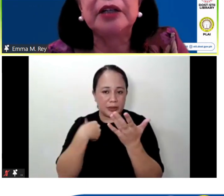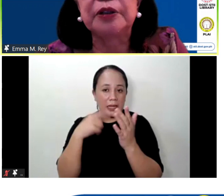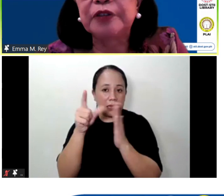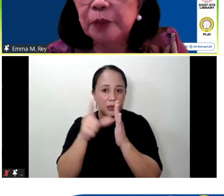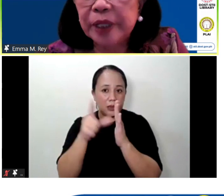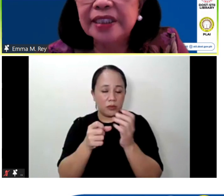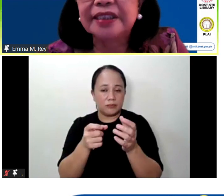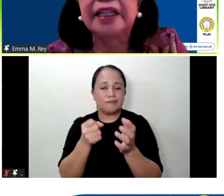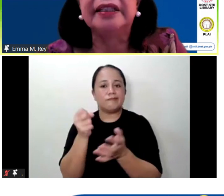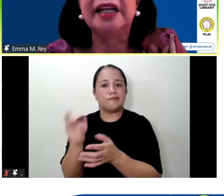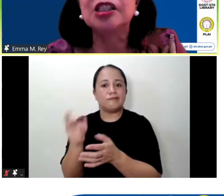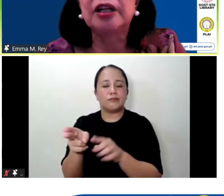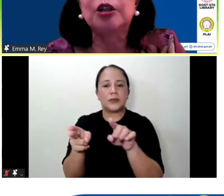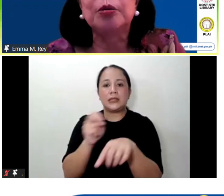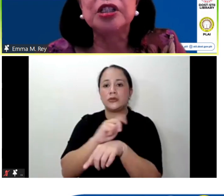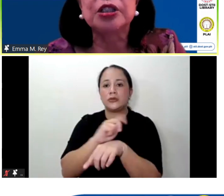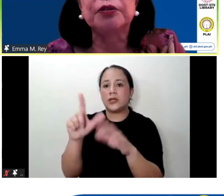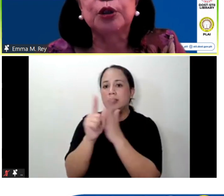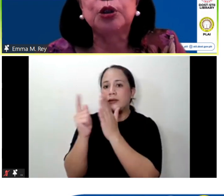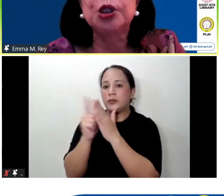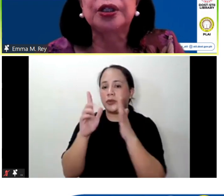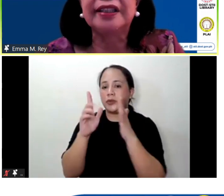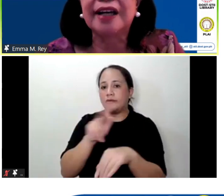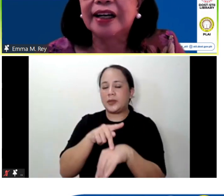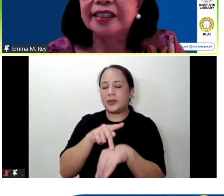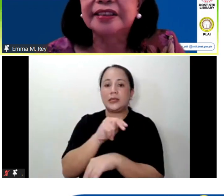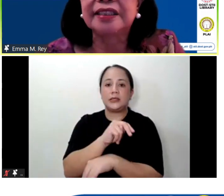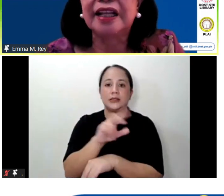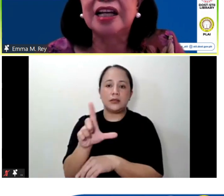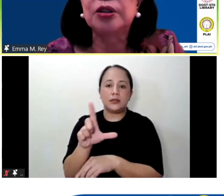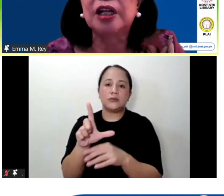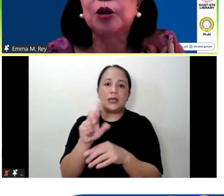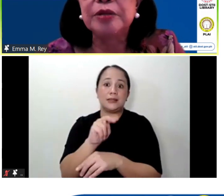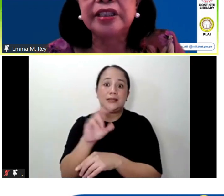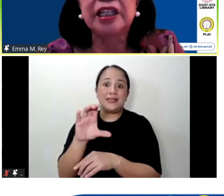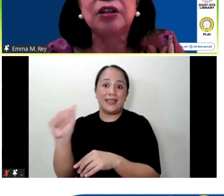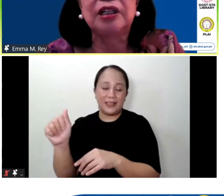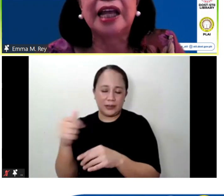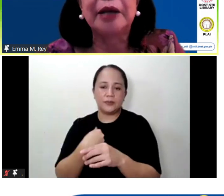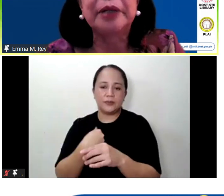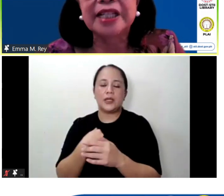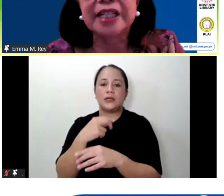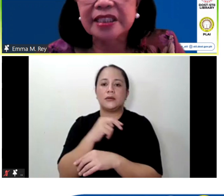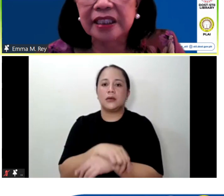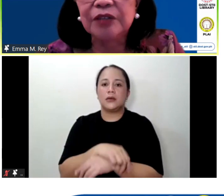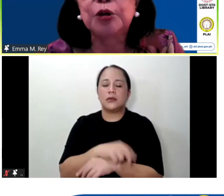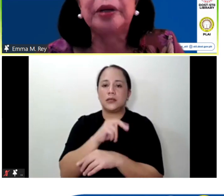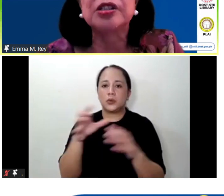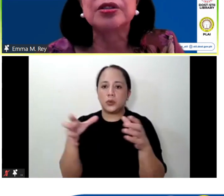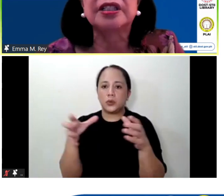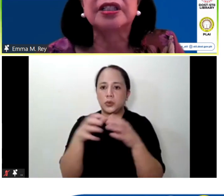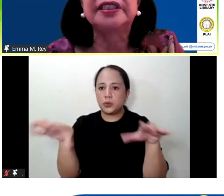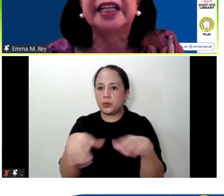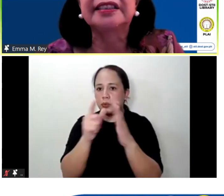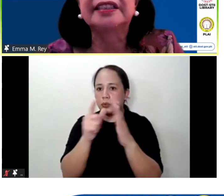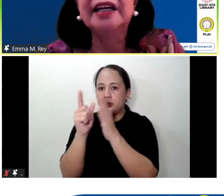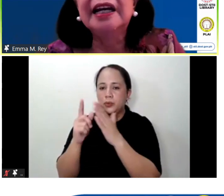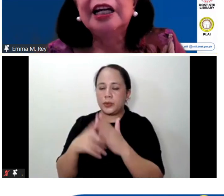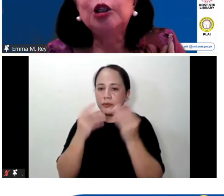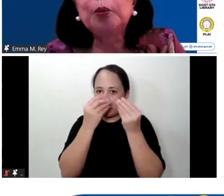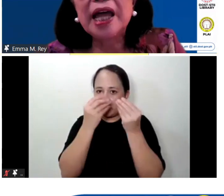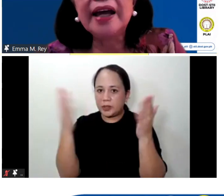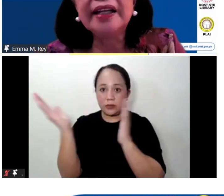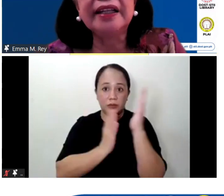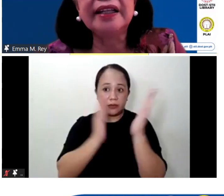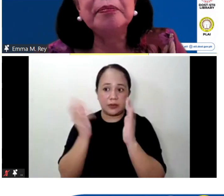of the Philippines and the National Commission for Culture and the Arts, National Committee on Libraries and Information Services,